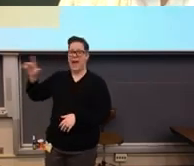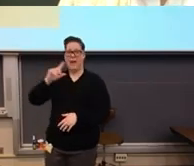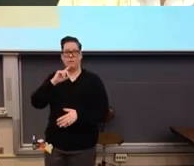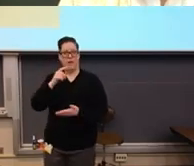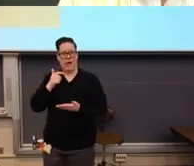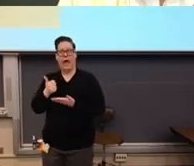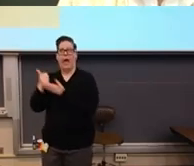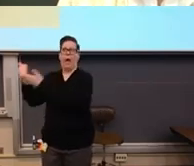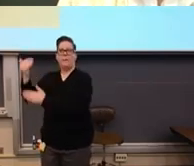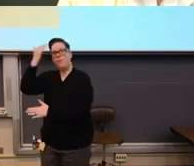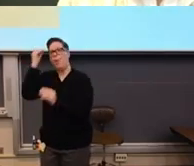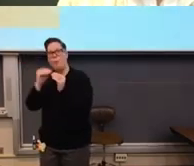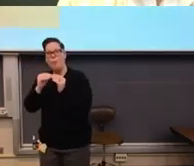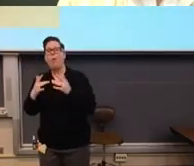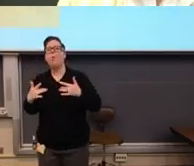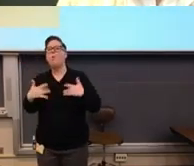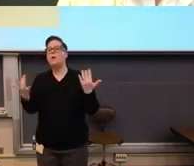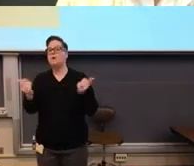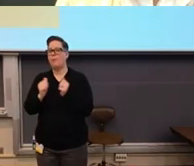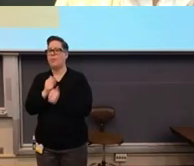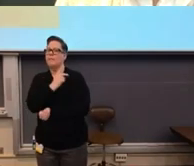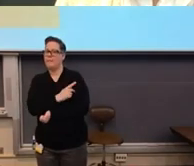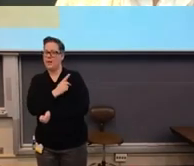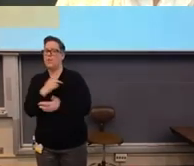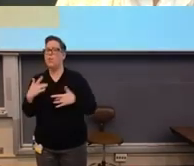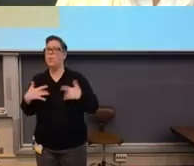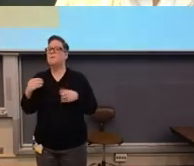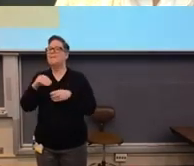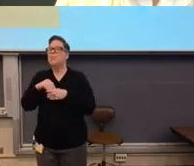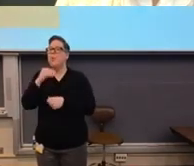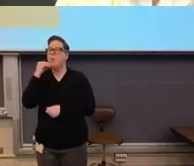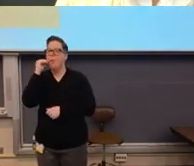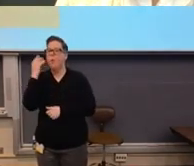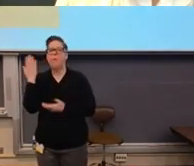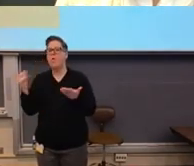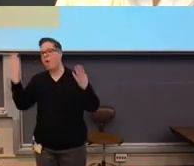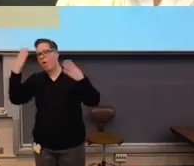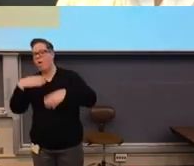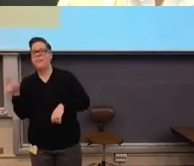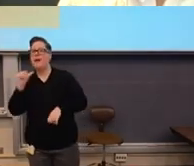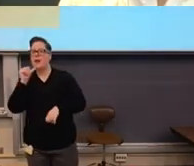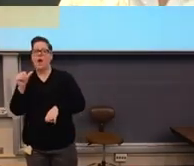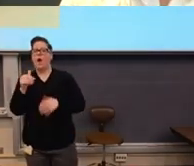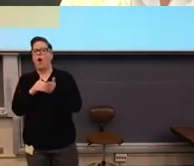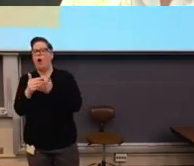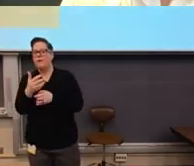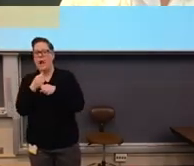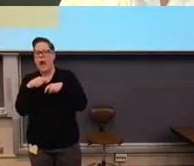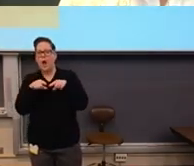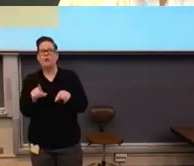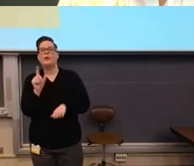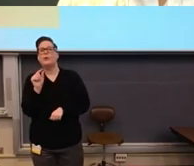on what's happening with the patient, what's happening in the home, things that they might not normally glean from, say, a 20 or 30